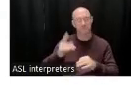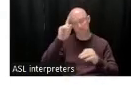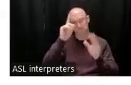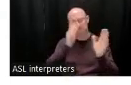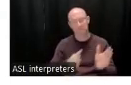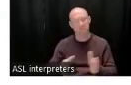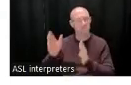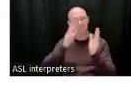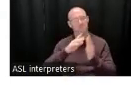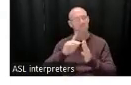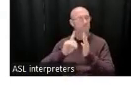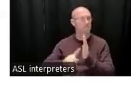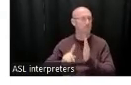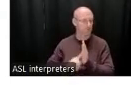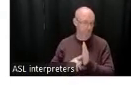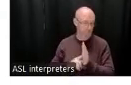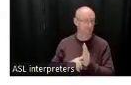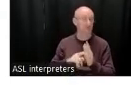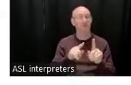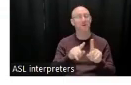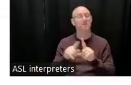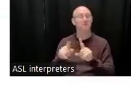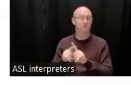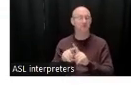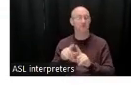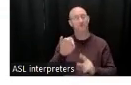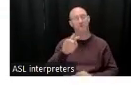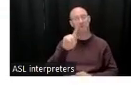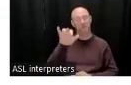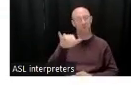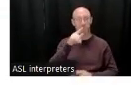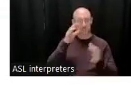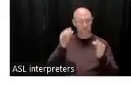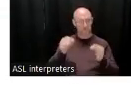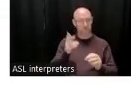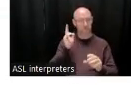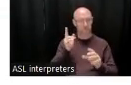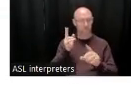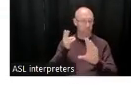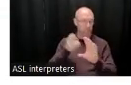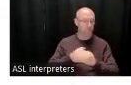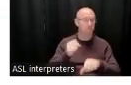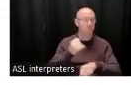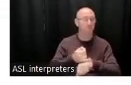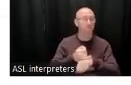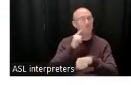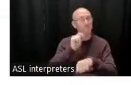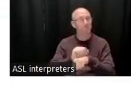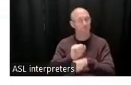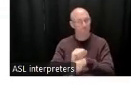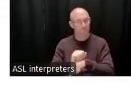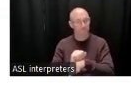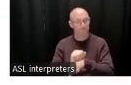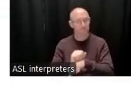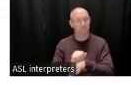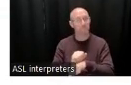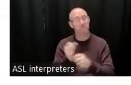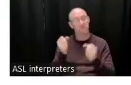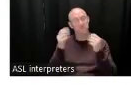the research that it does, and also the faculty that decide to come to that institution to do work. Often it is driven